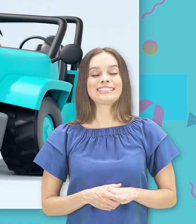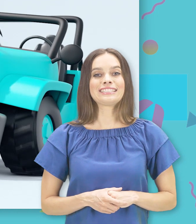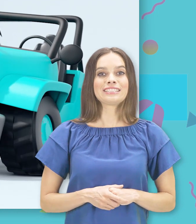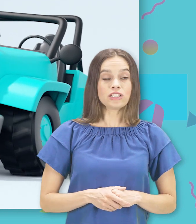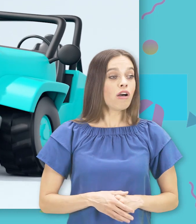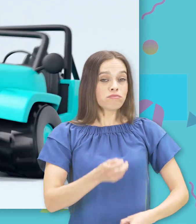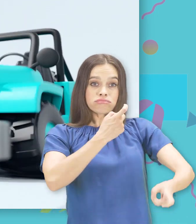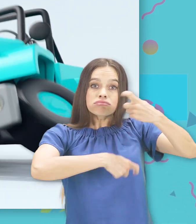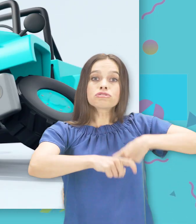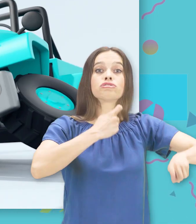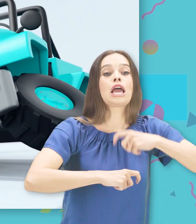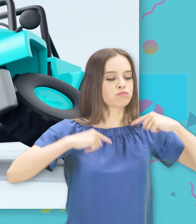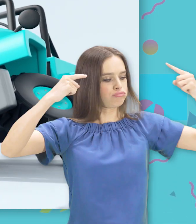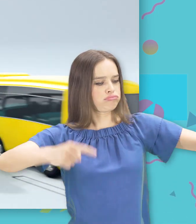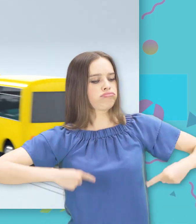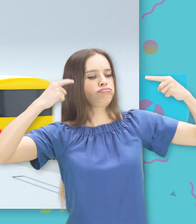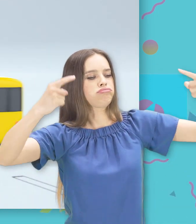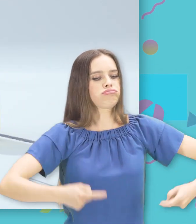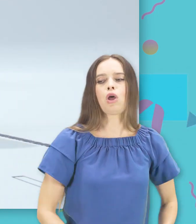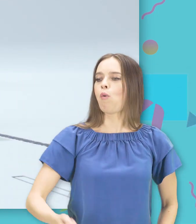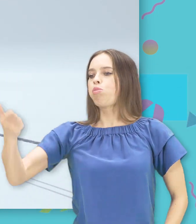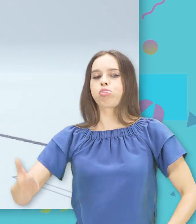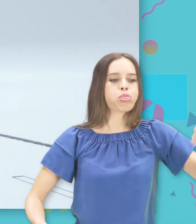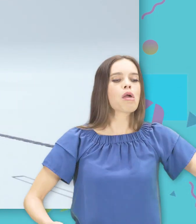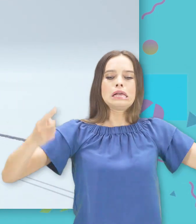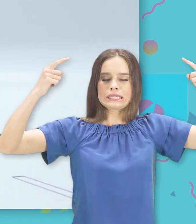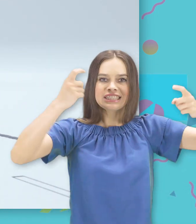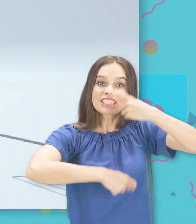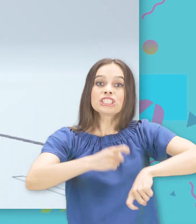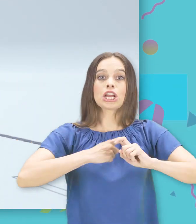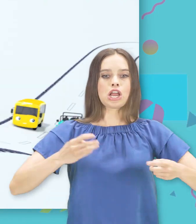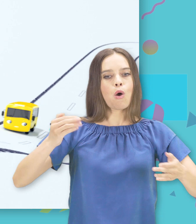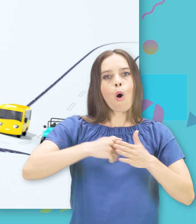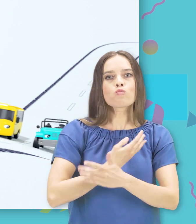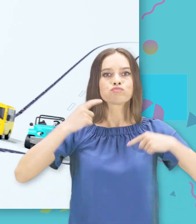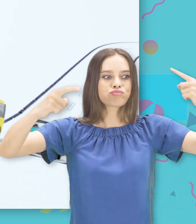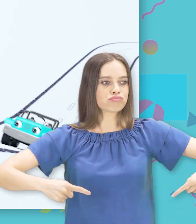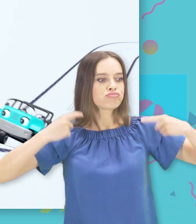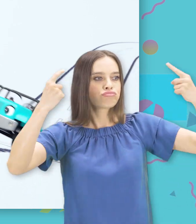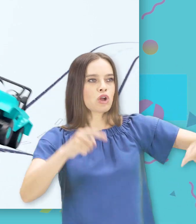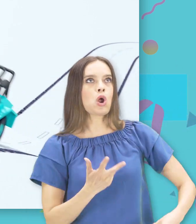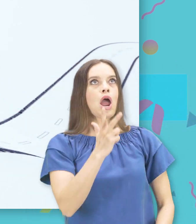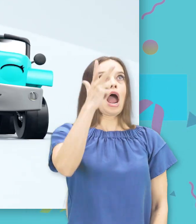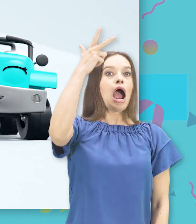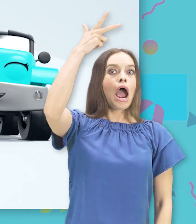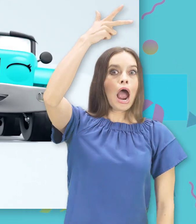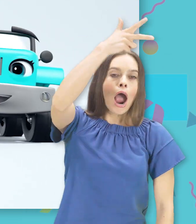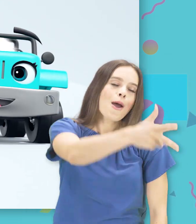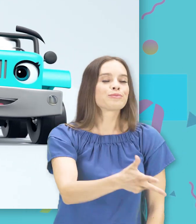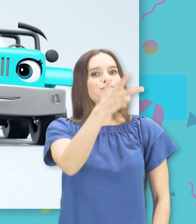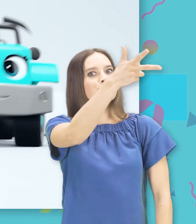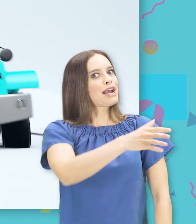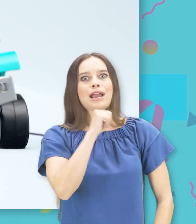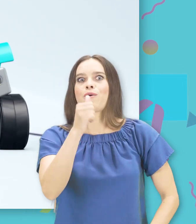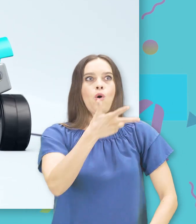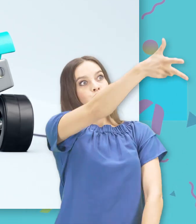So change them around and around. Make your new wheels turn round around. And you'll ride up high to the top of the hill. And you won't